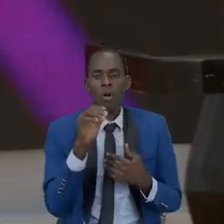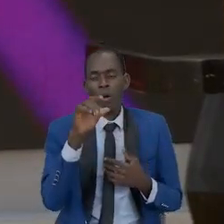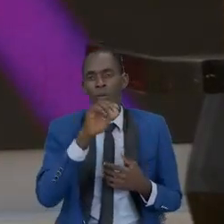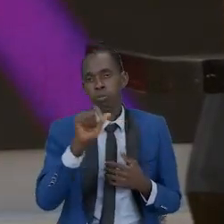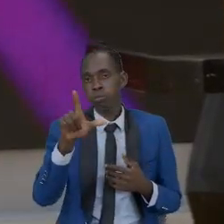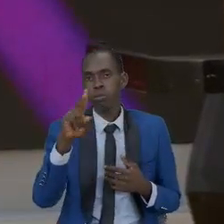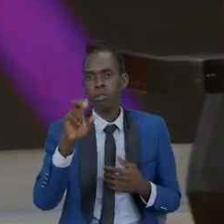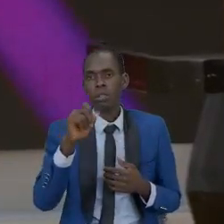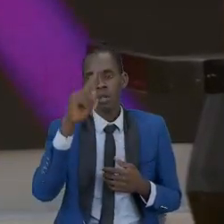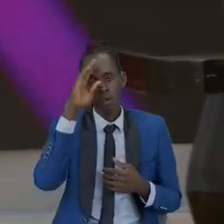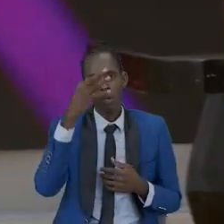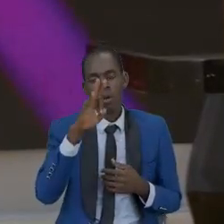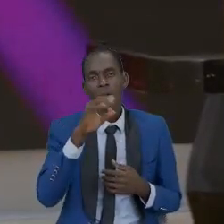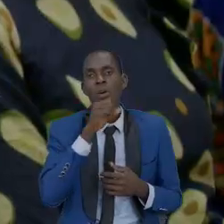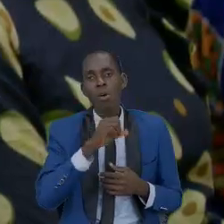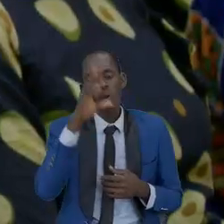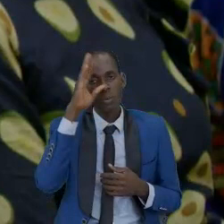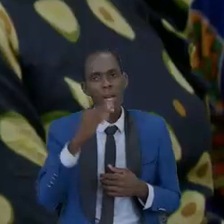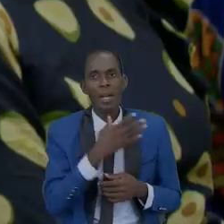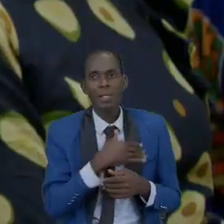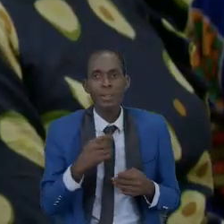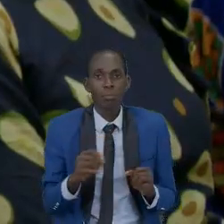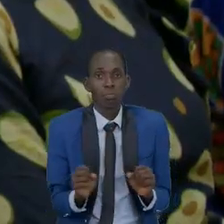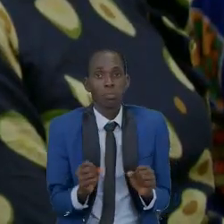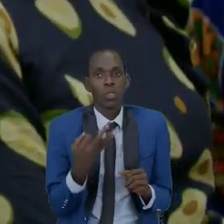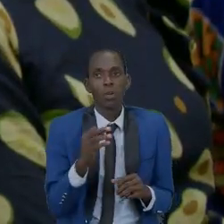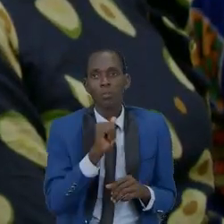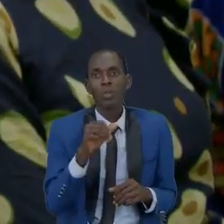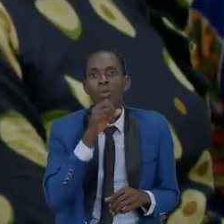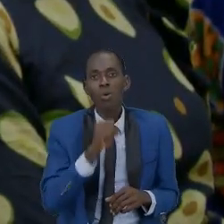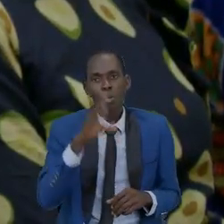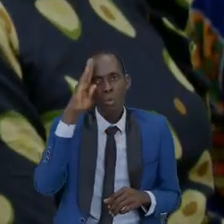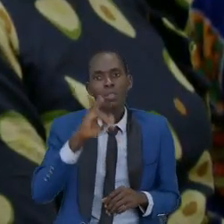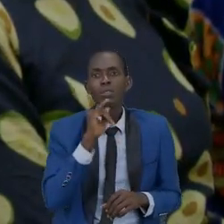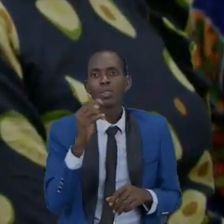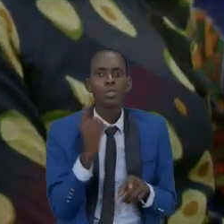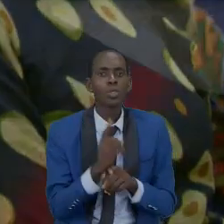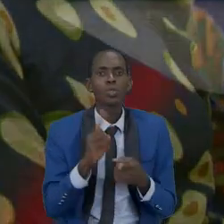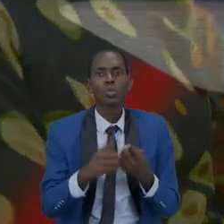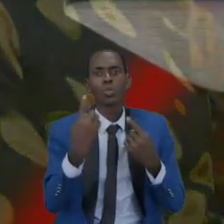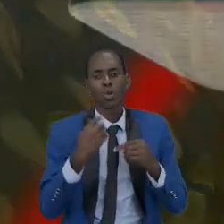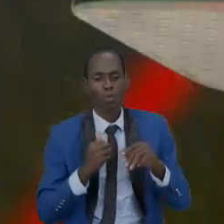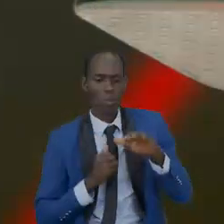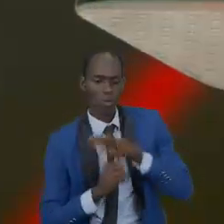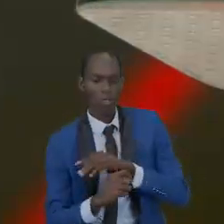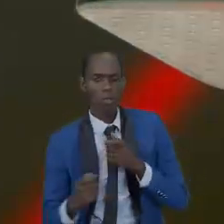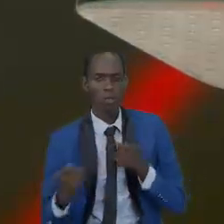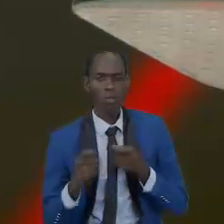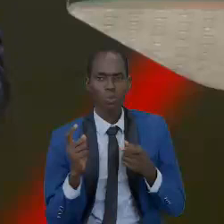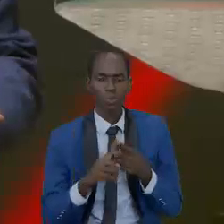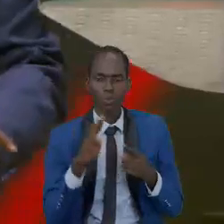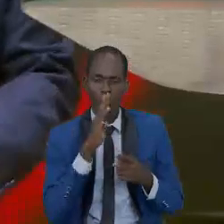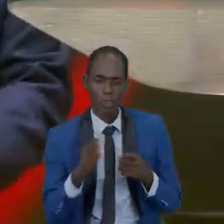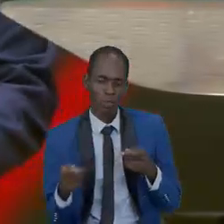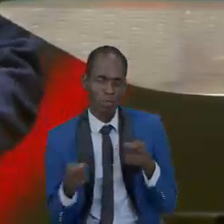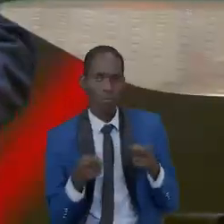the fretting of the old man is not just to come under control, just to be subdued. It's not